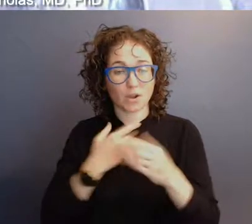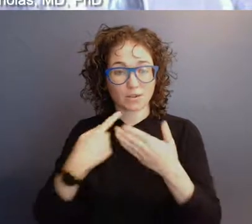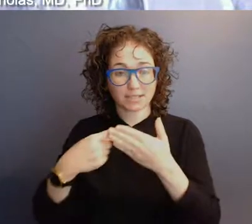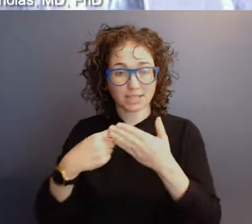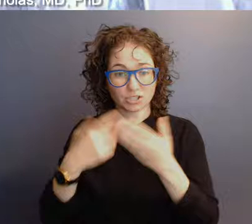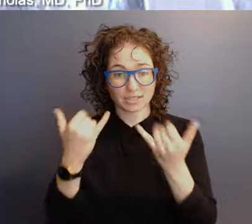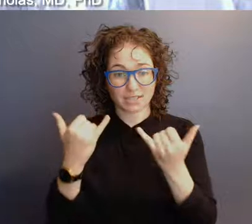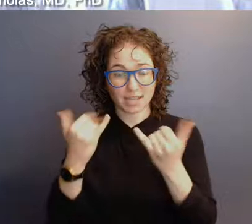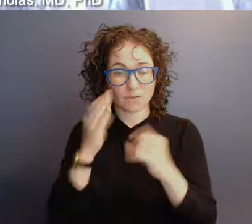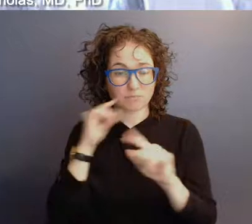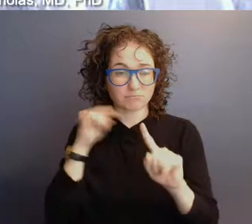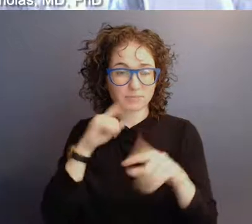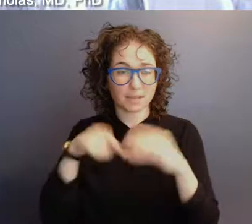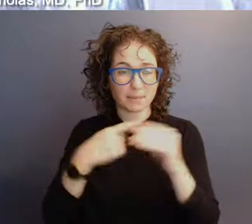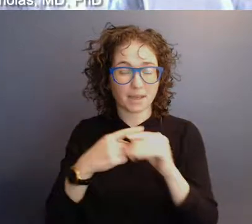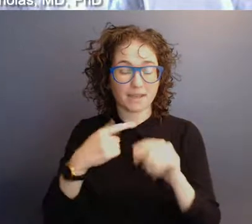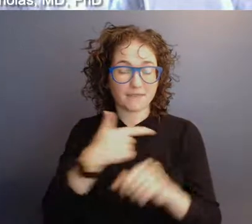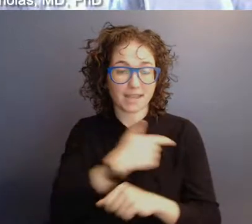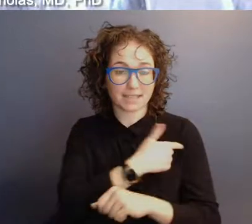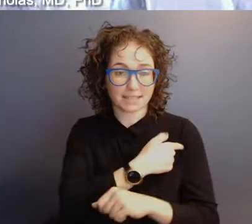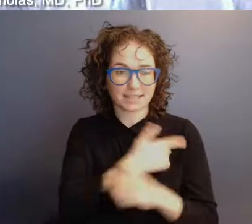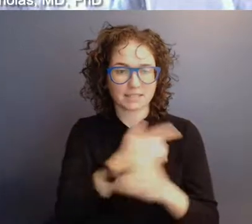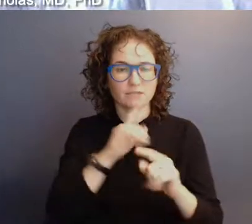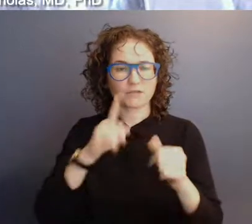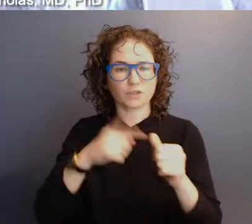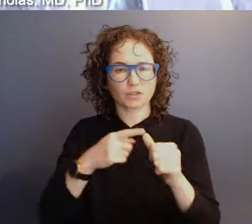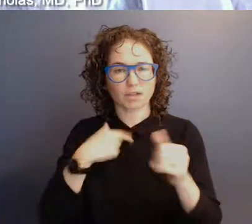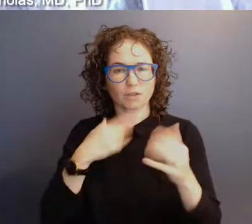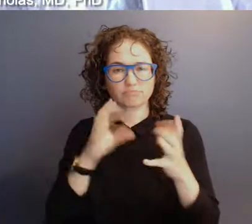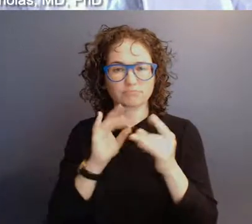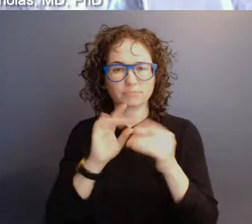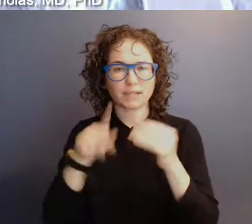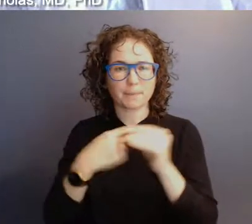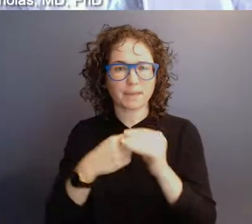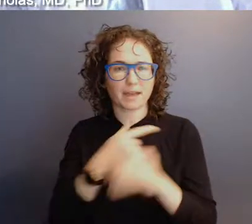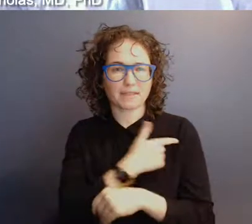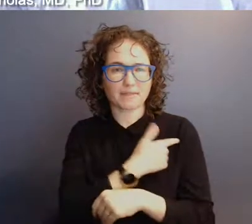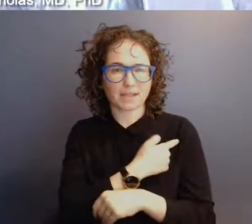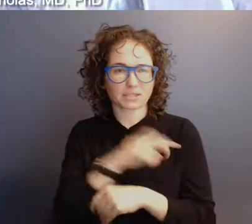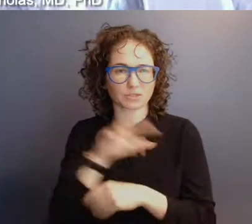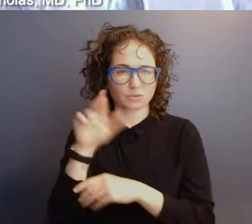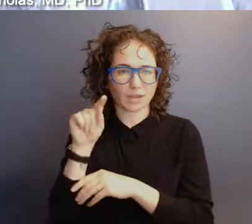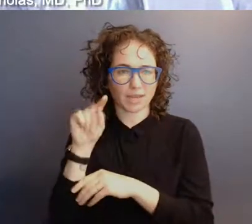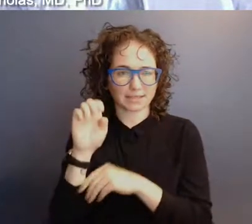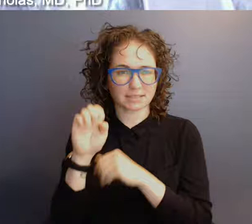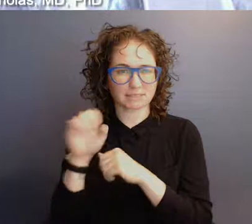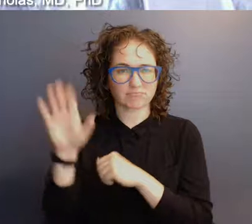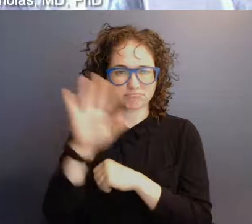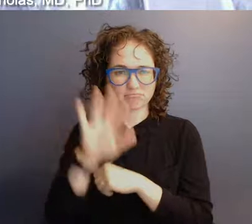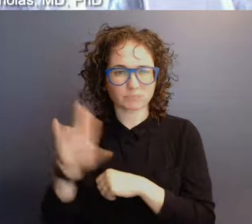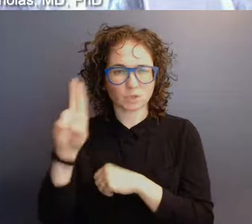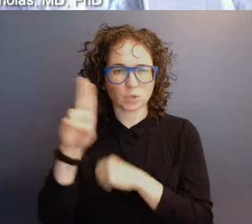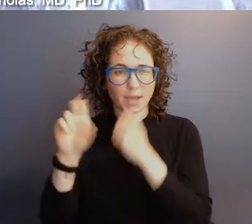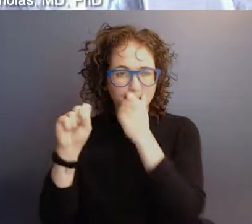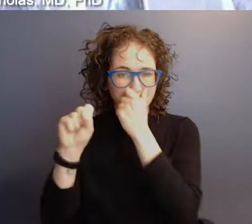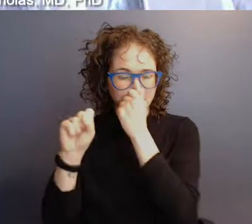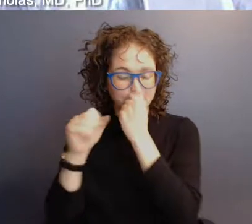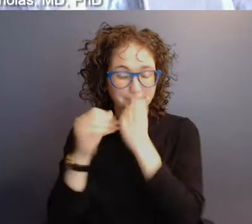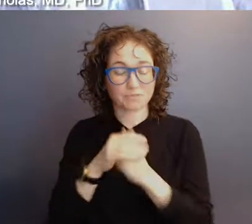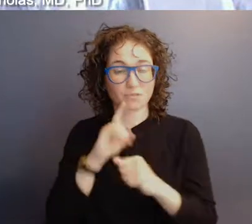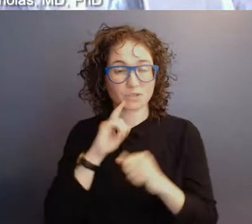about vaccines, I wanted to first talk about the vaccination rates. In the United States, there have been over